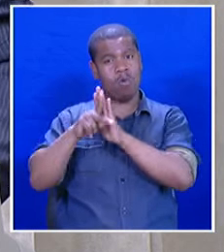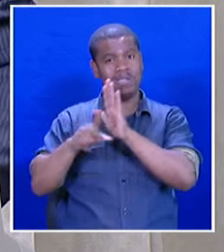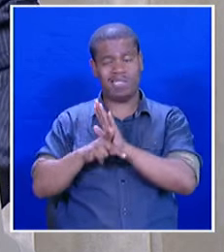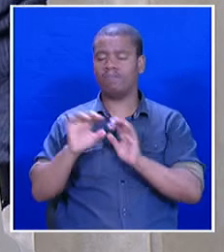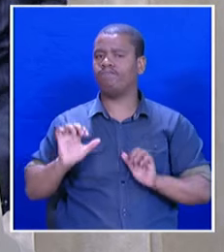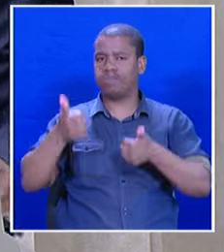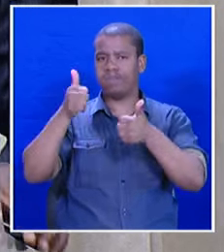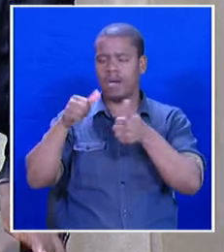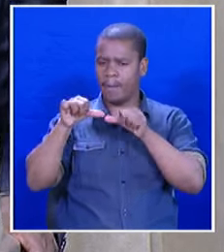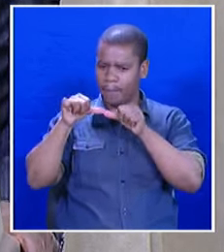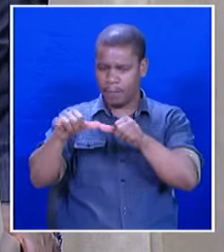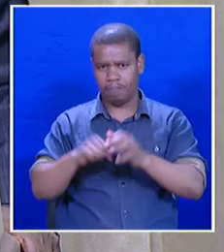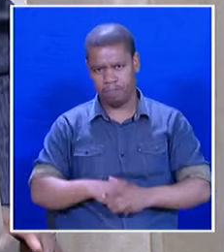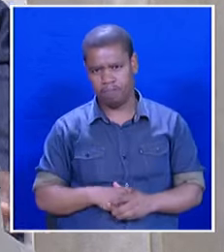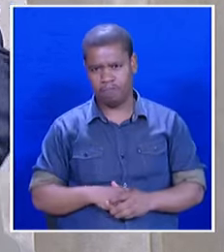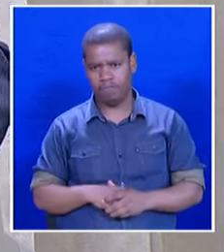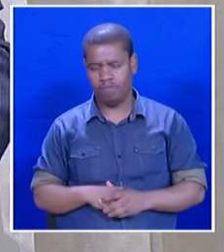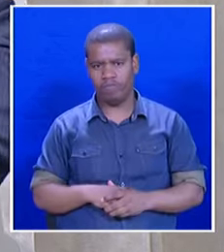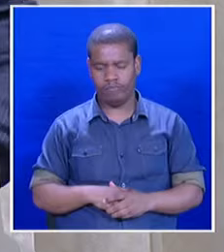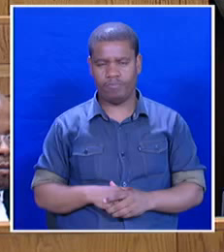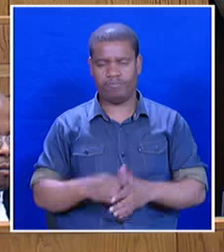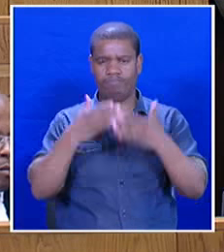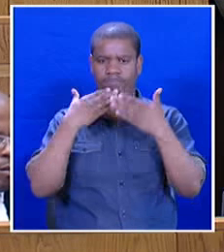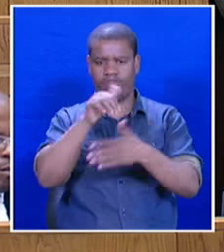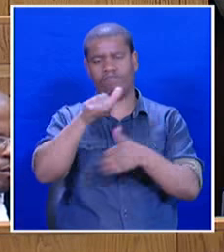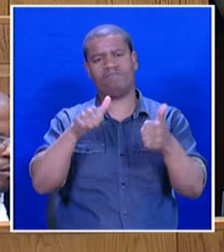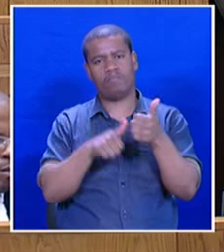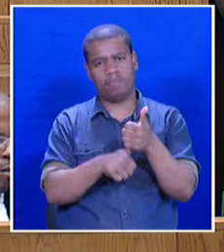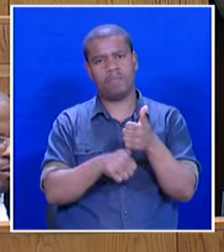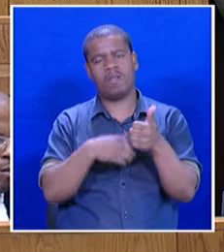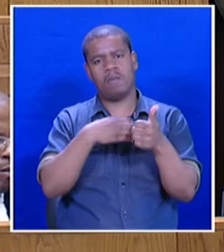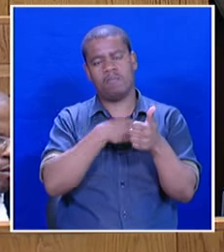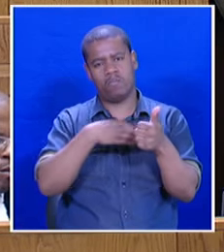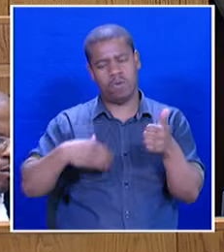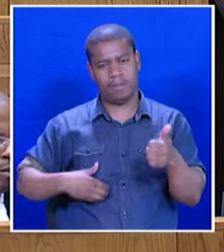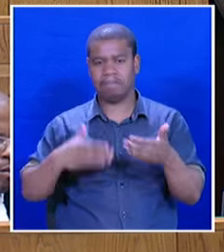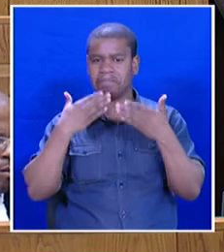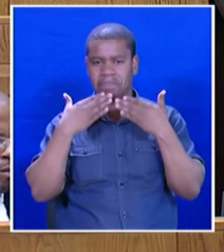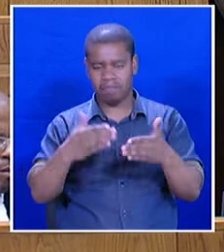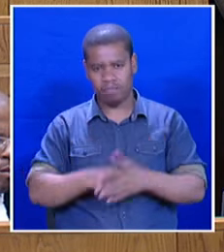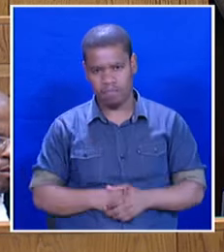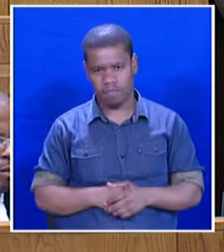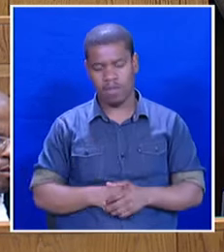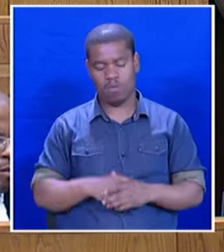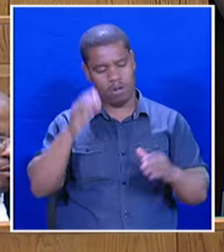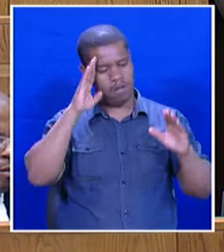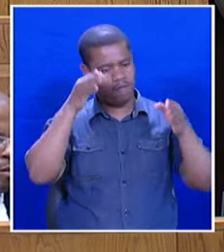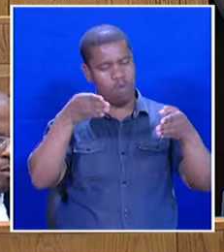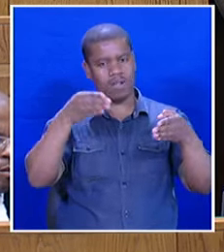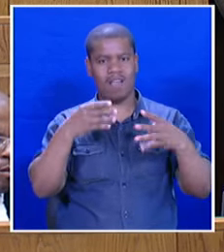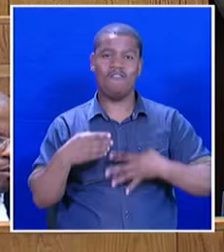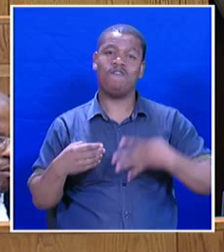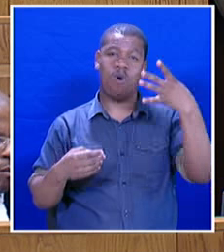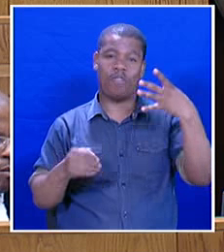President. We proceed to our fourth question. It is put by the Honourable